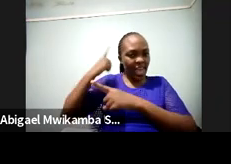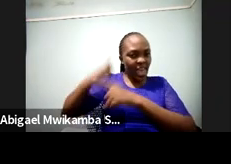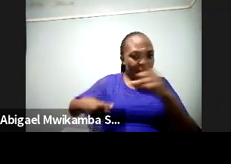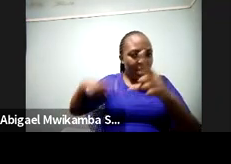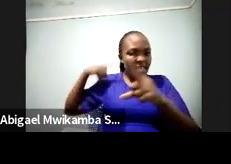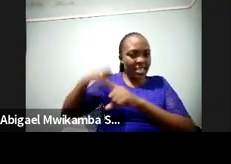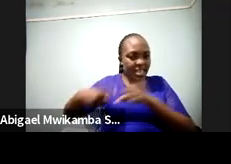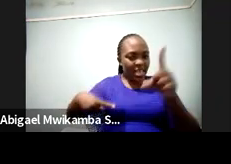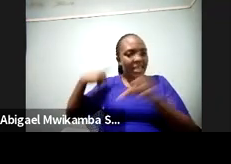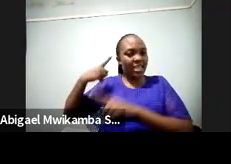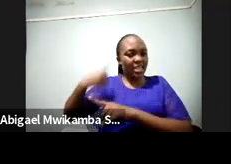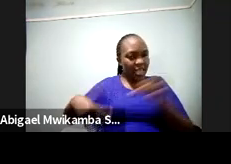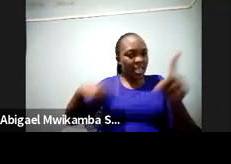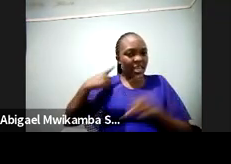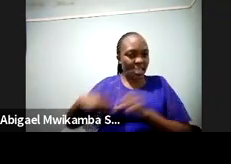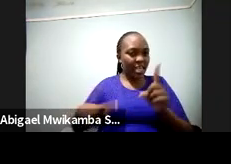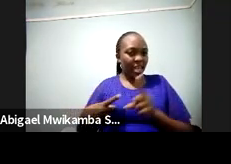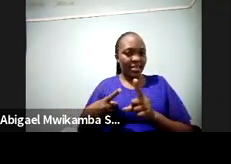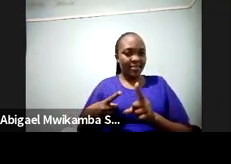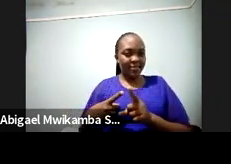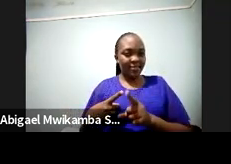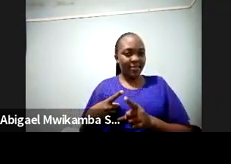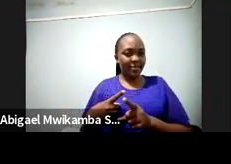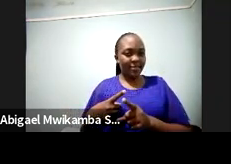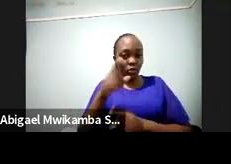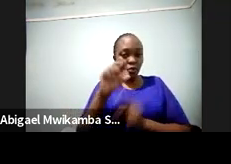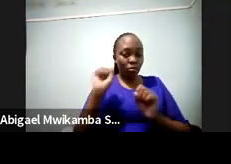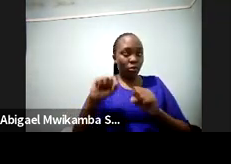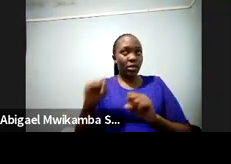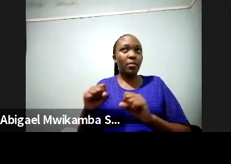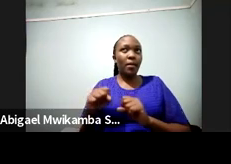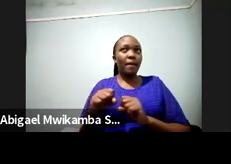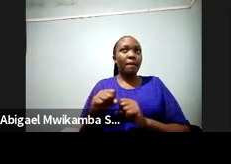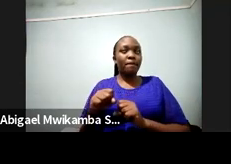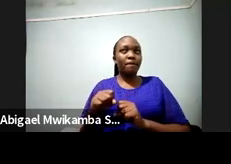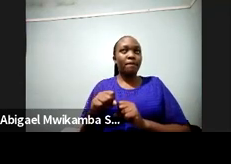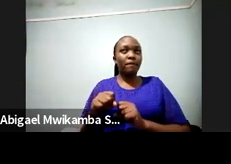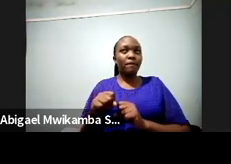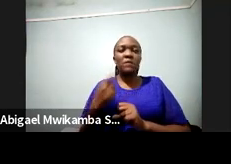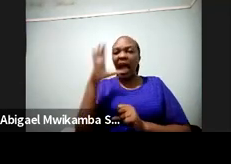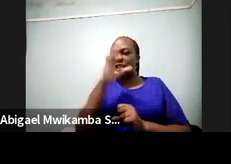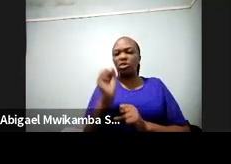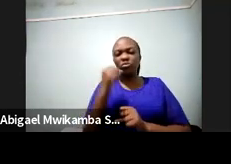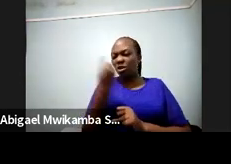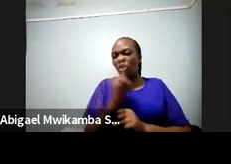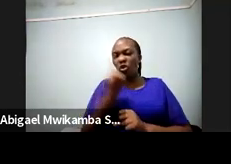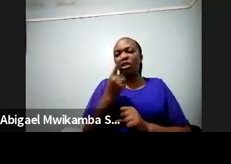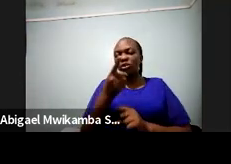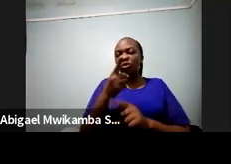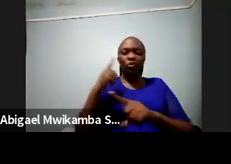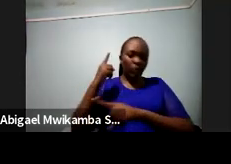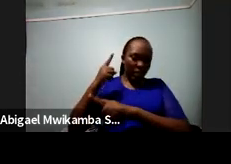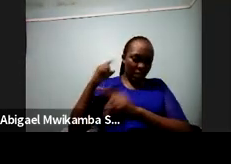you can do that monthly, you can do that annually, but I'm assuming if you do that per year, assuming you make 5,000 a month and you multiply